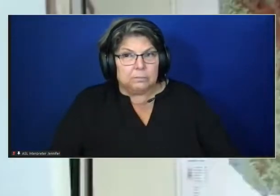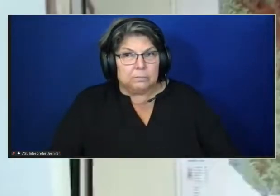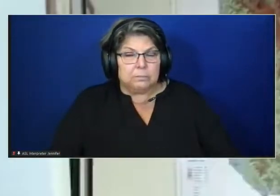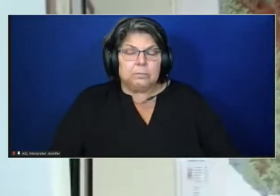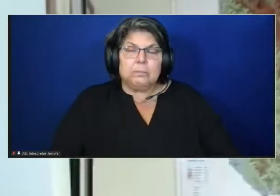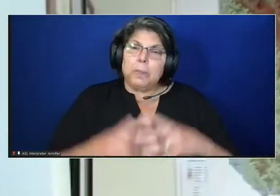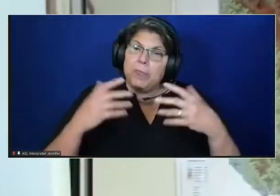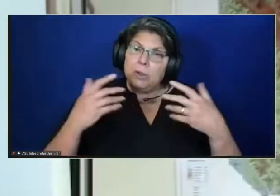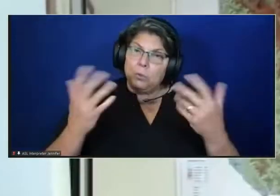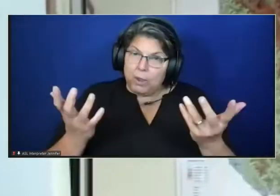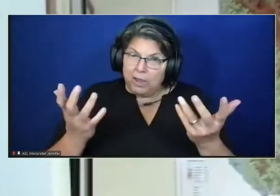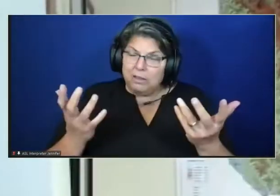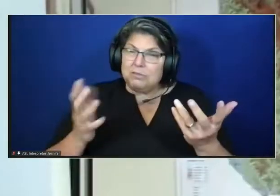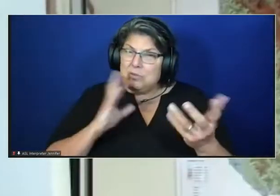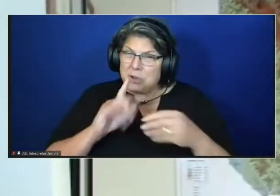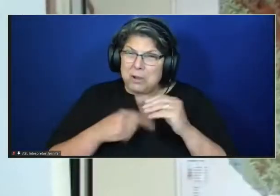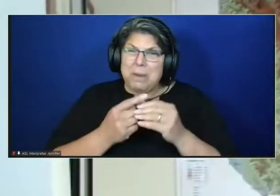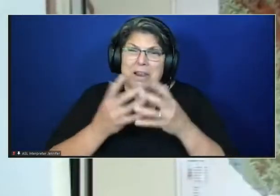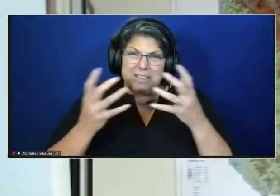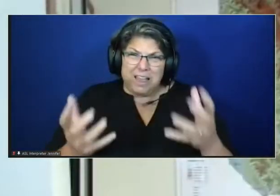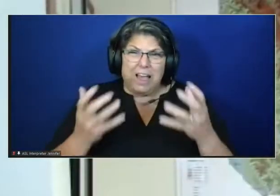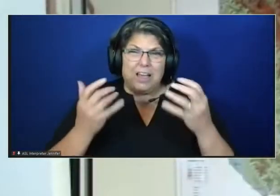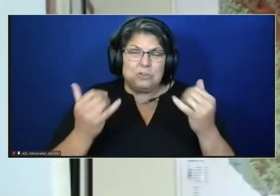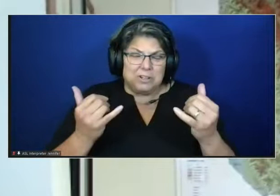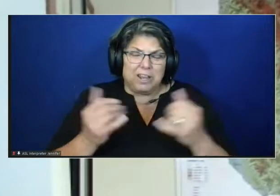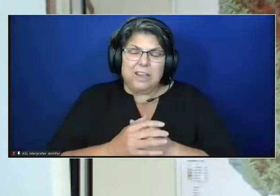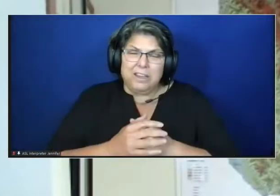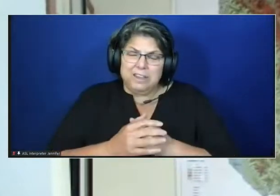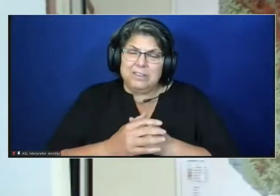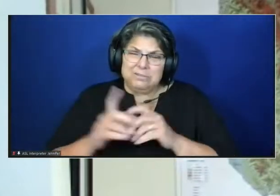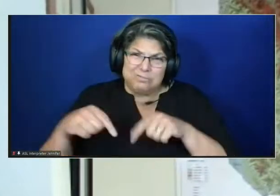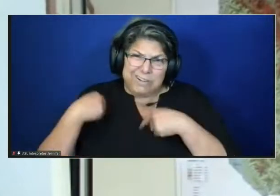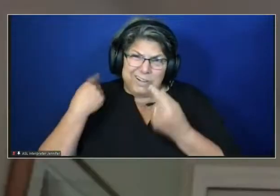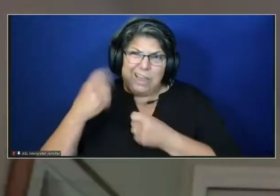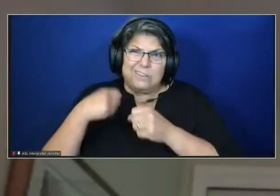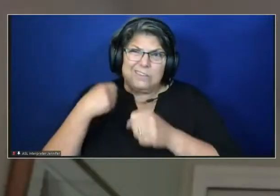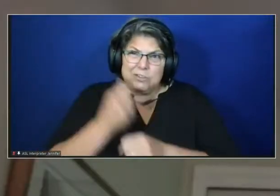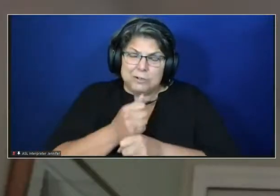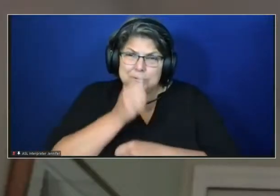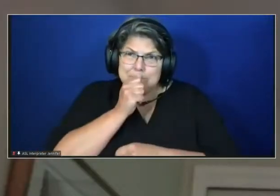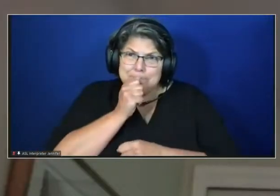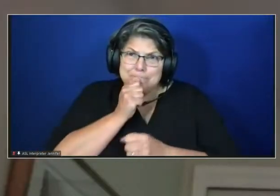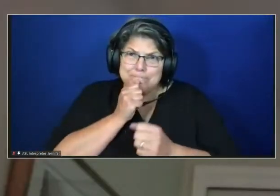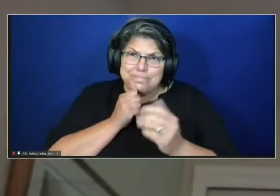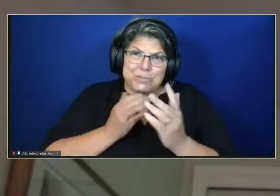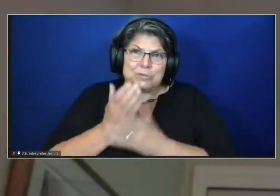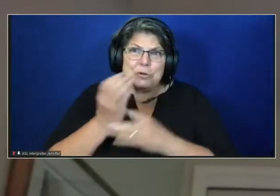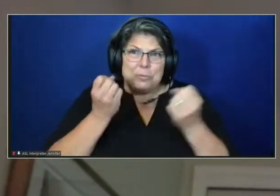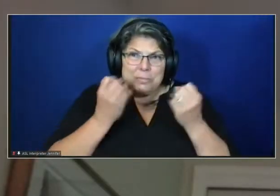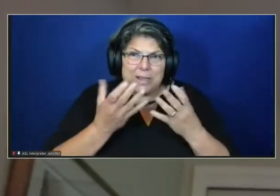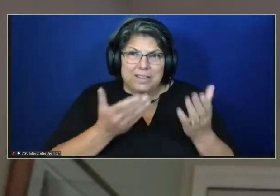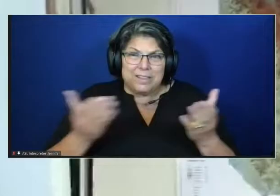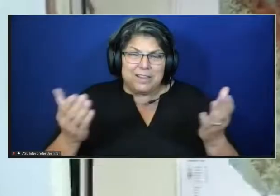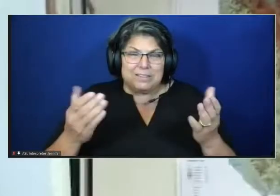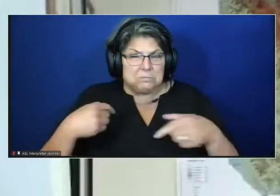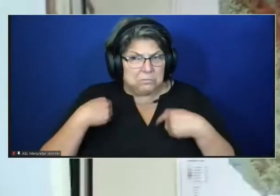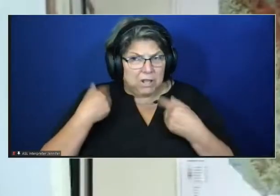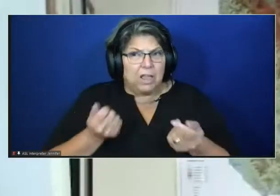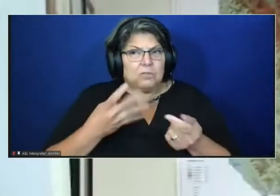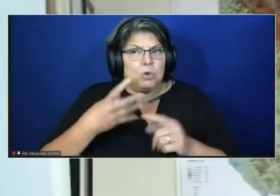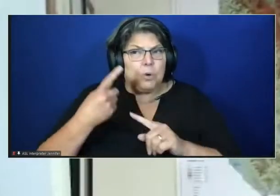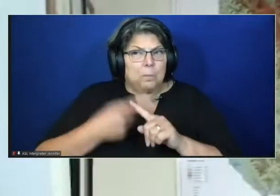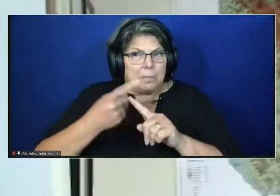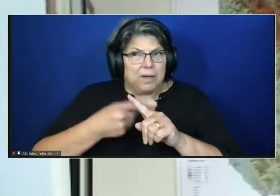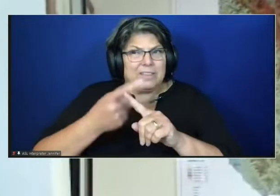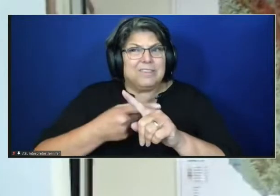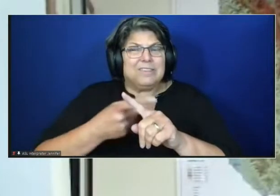Well, we've covered a lot today, and we've been through a lot in the last year. Certainly the last few months, we've seen a